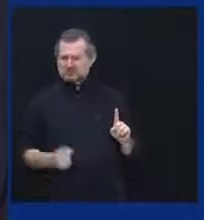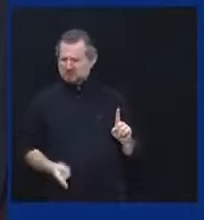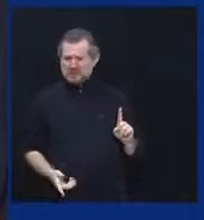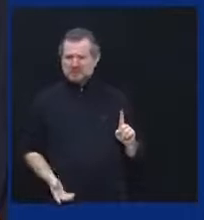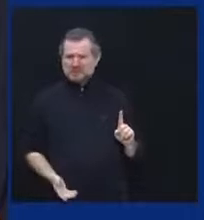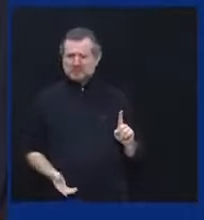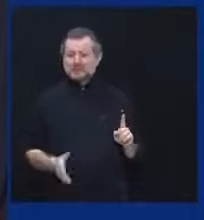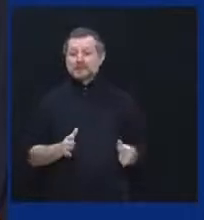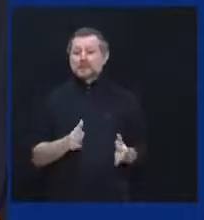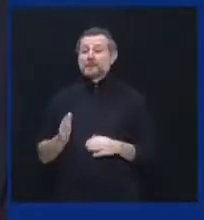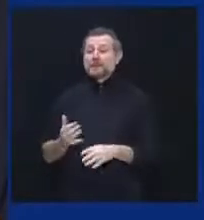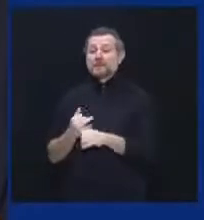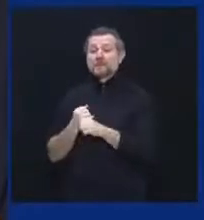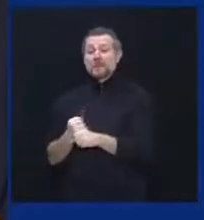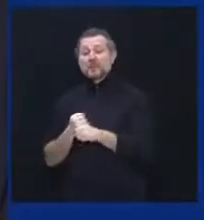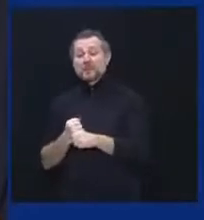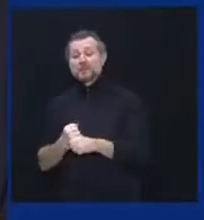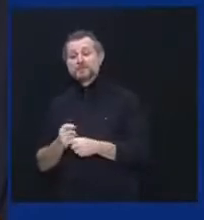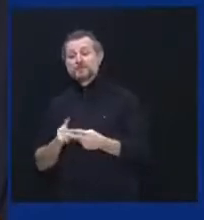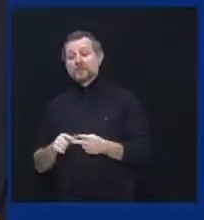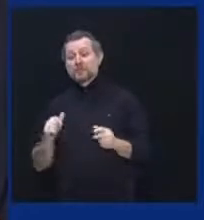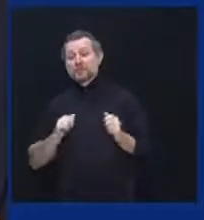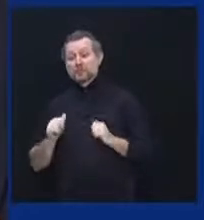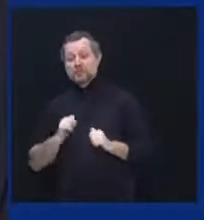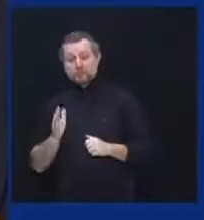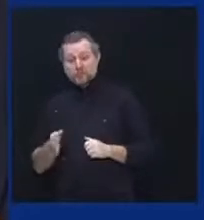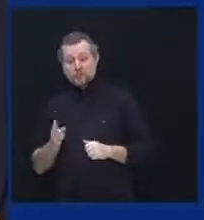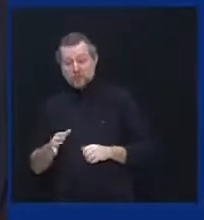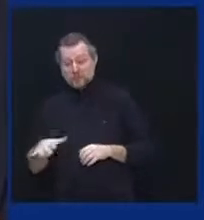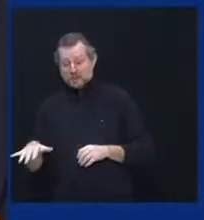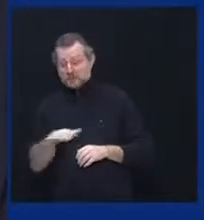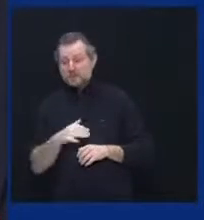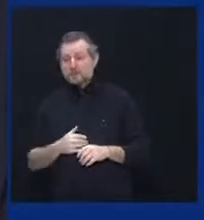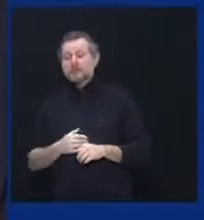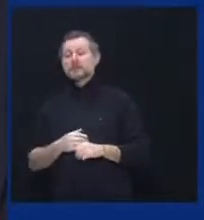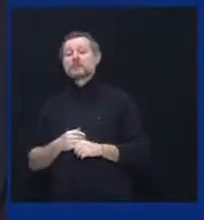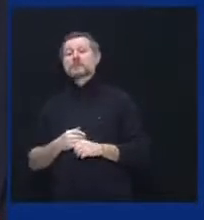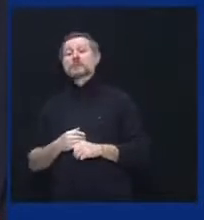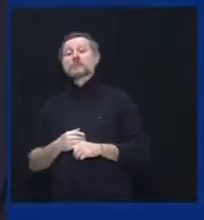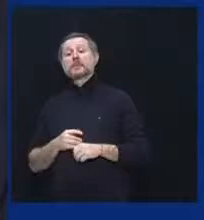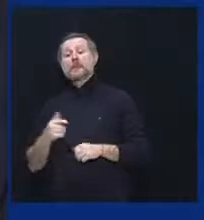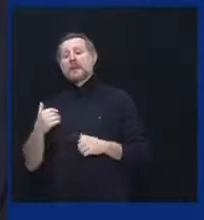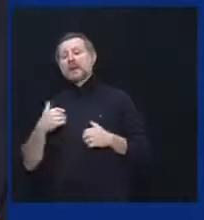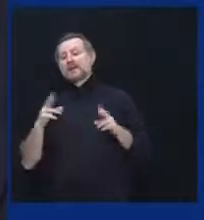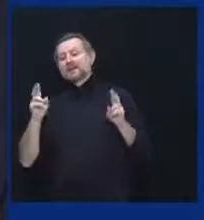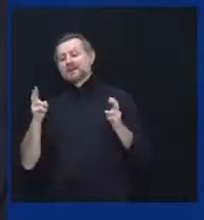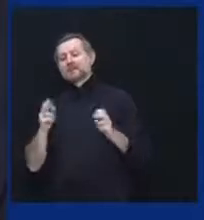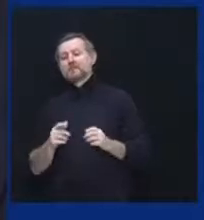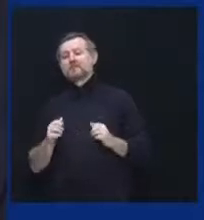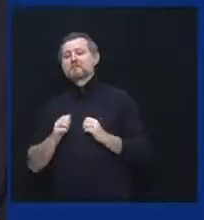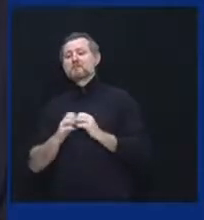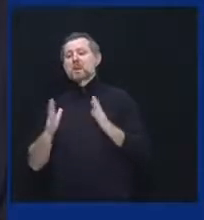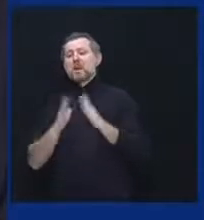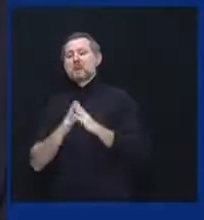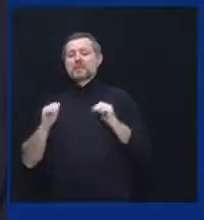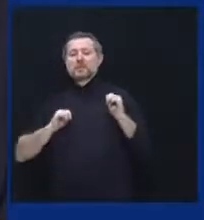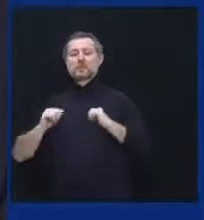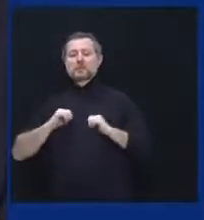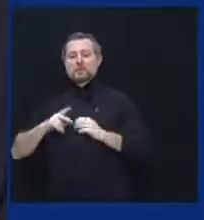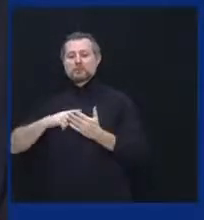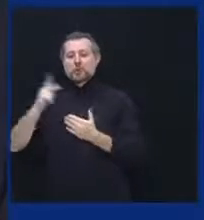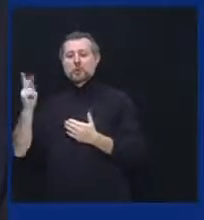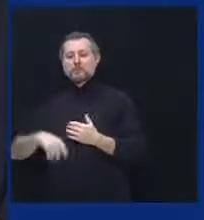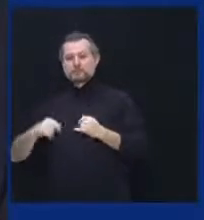baseball theaters, first we have a whole pop-up arts program, which is going